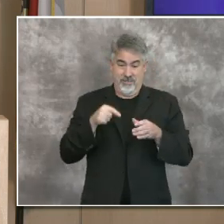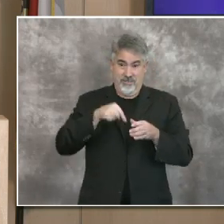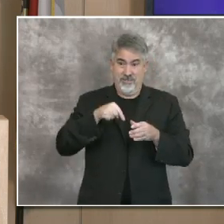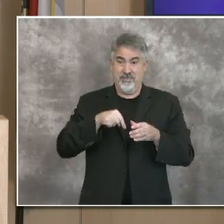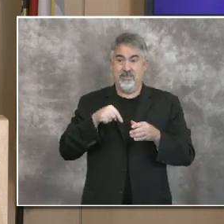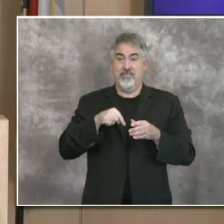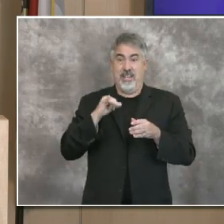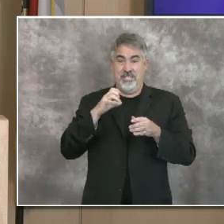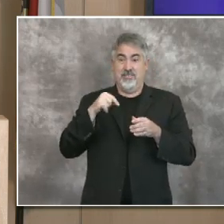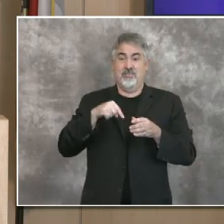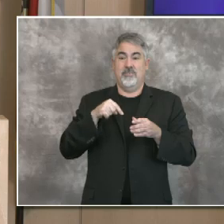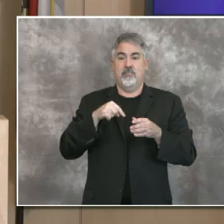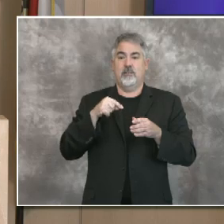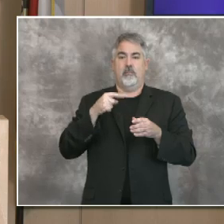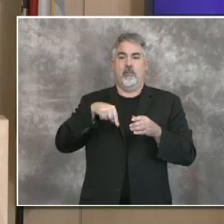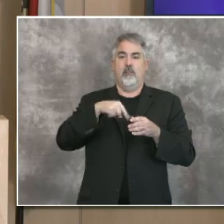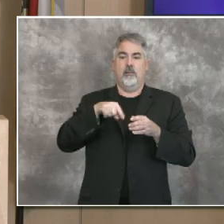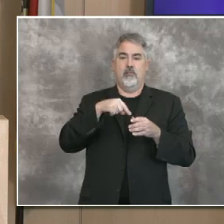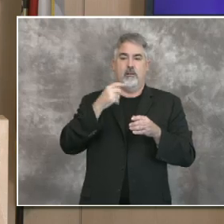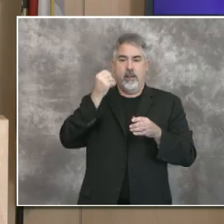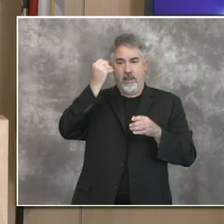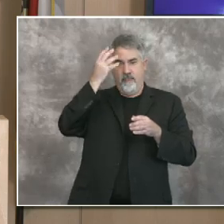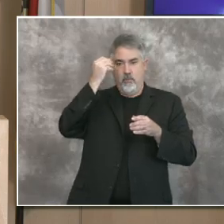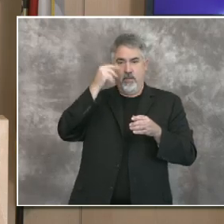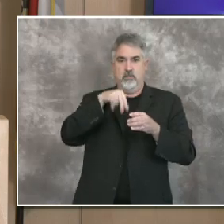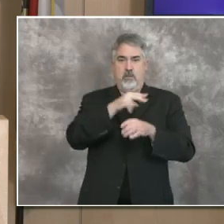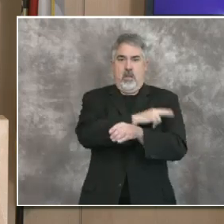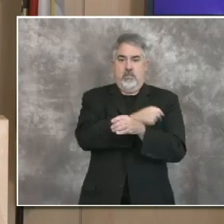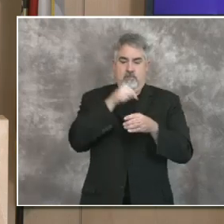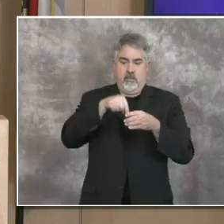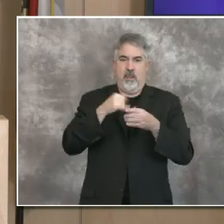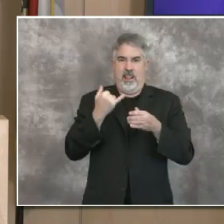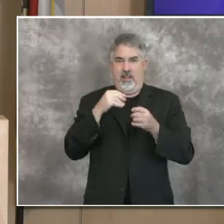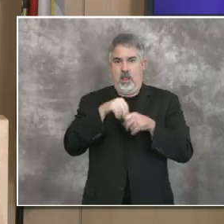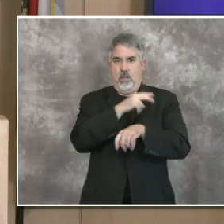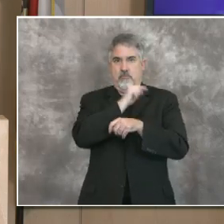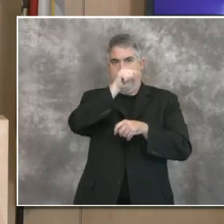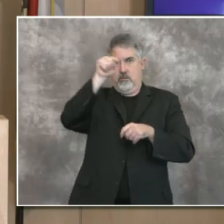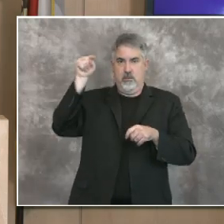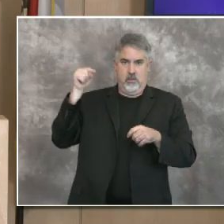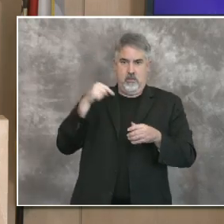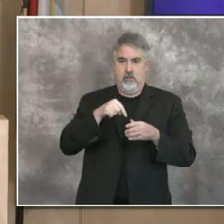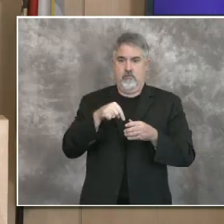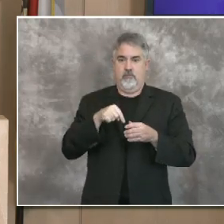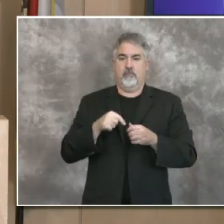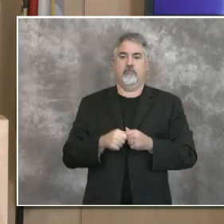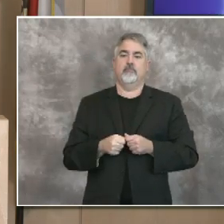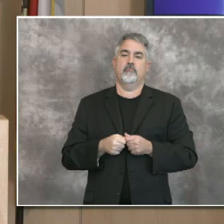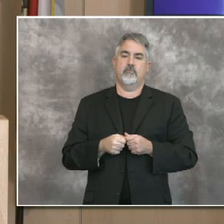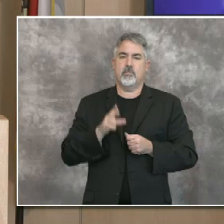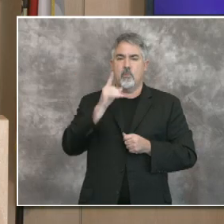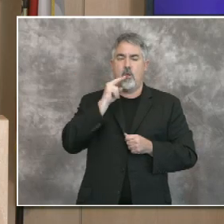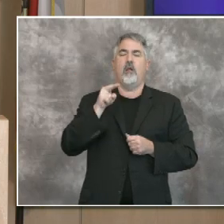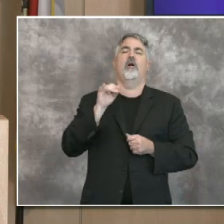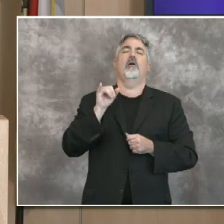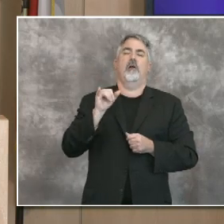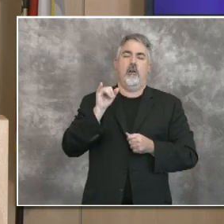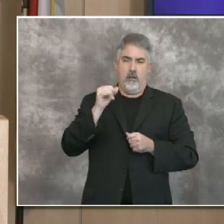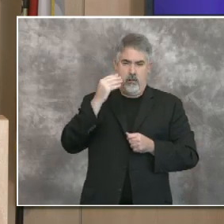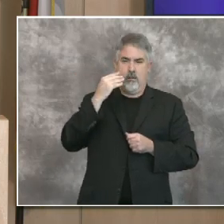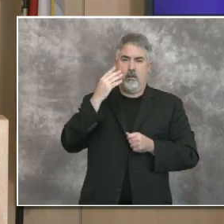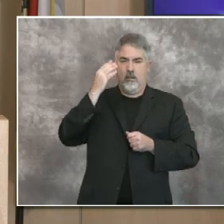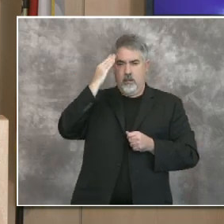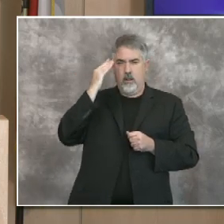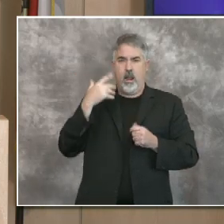ICU usage is a part of that, but we're going to break it out so that you can graphically see it. But know that the questions around the healthcare system capacity